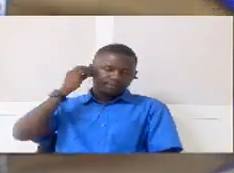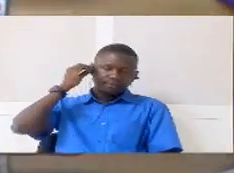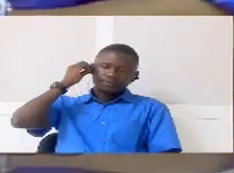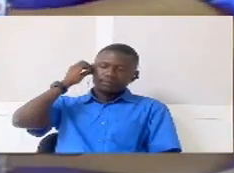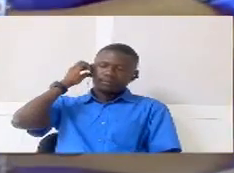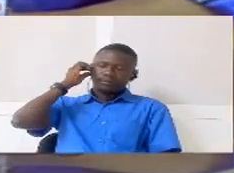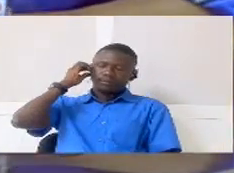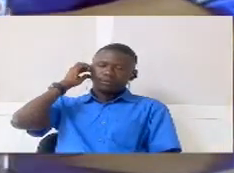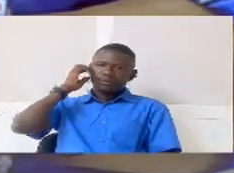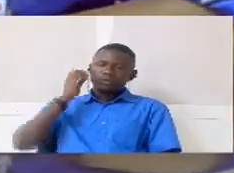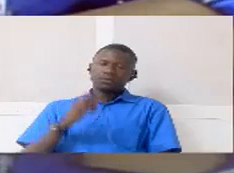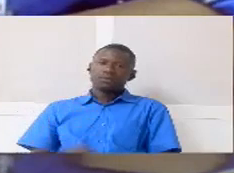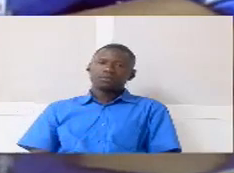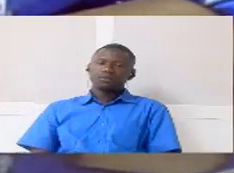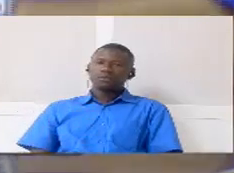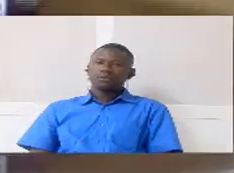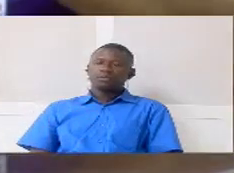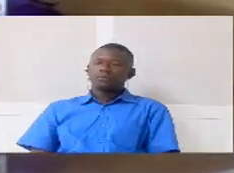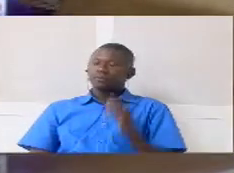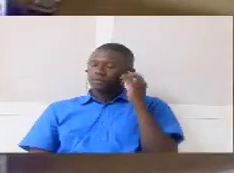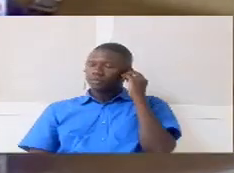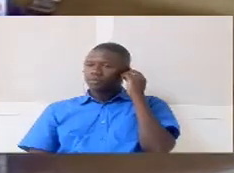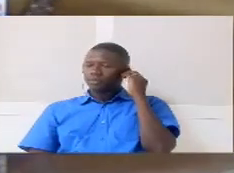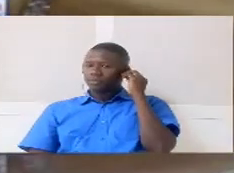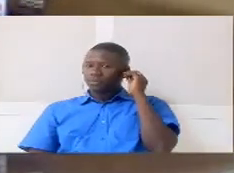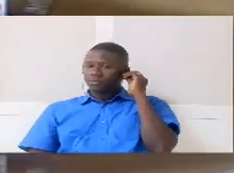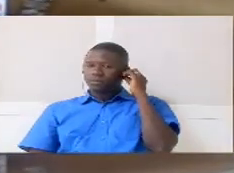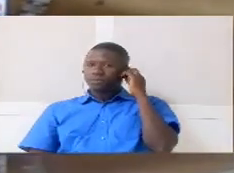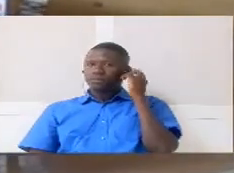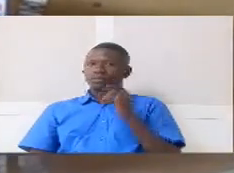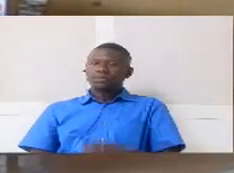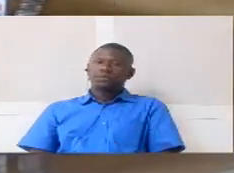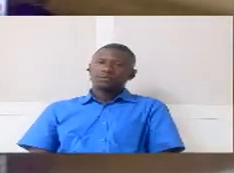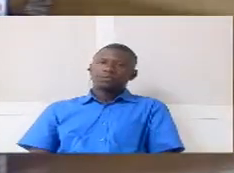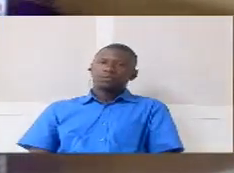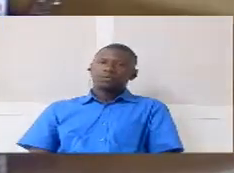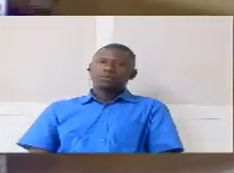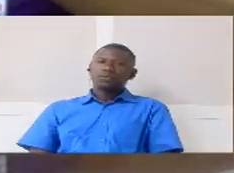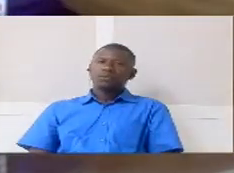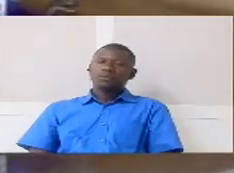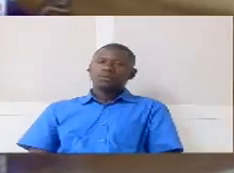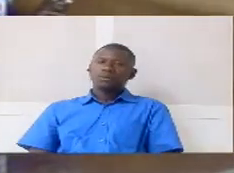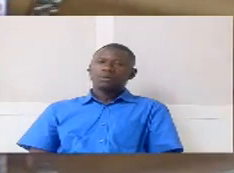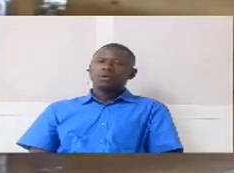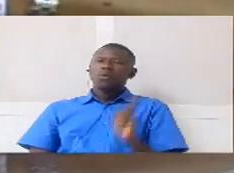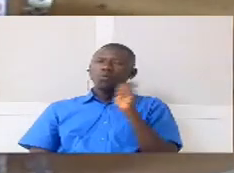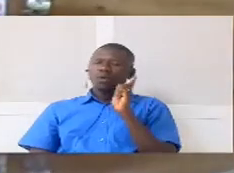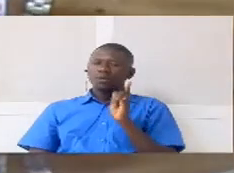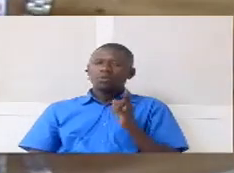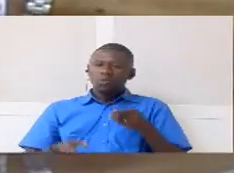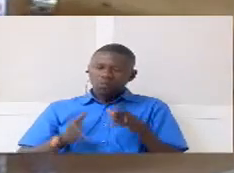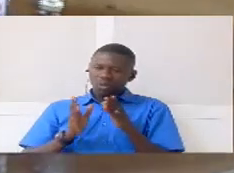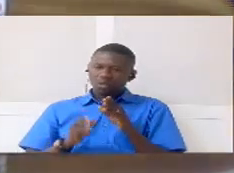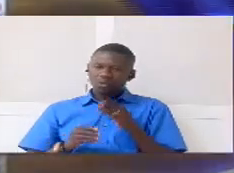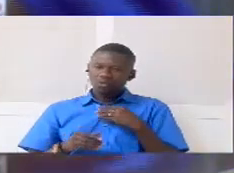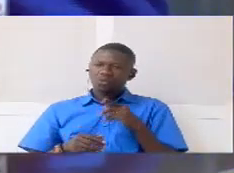What measures did you put in place to help the young offenders be integrated into society after they left the